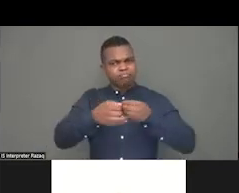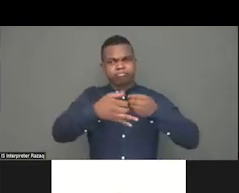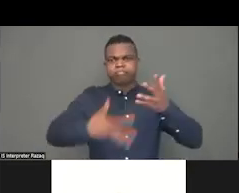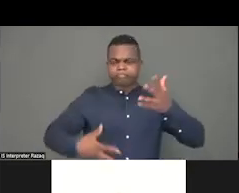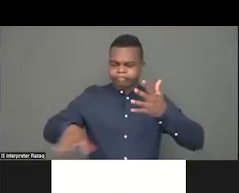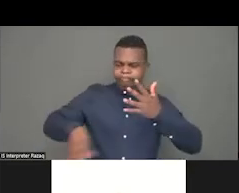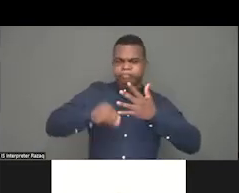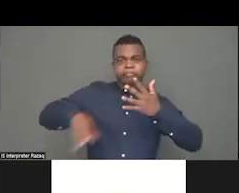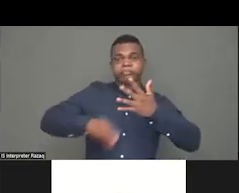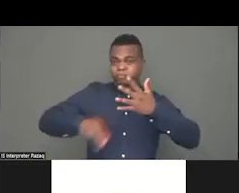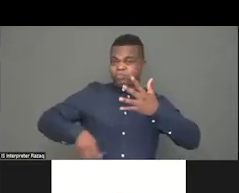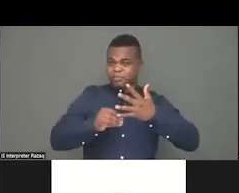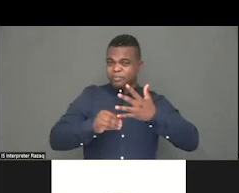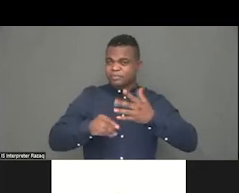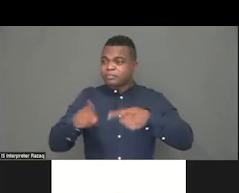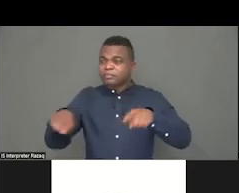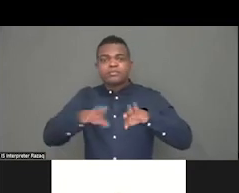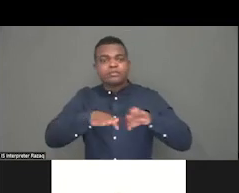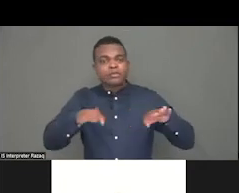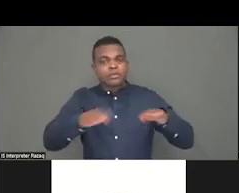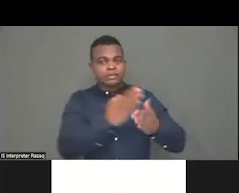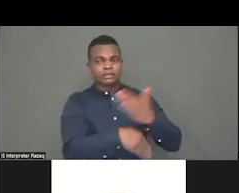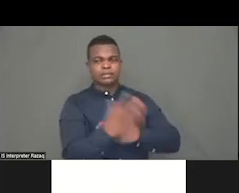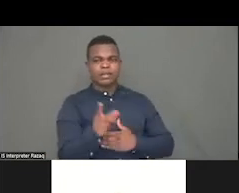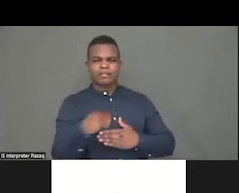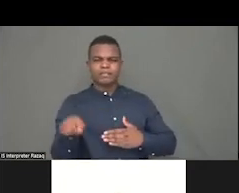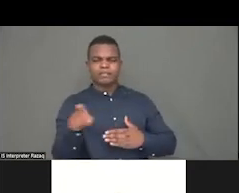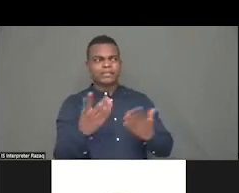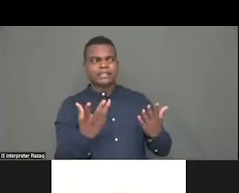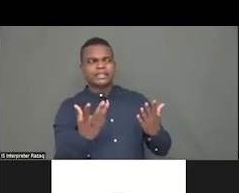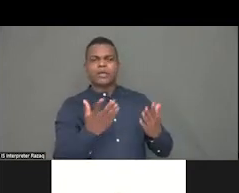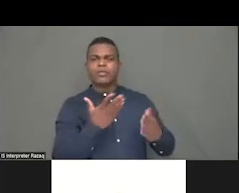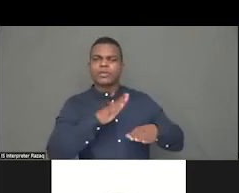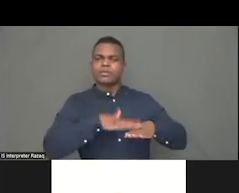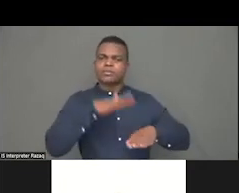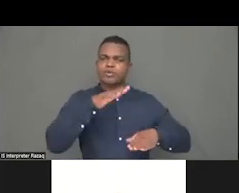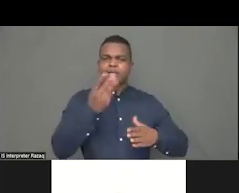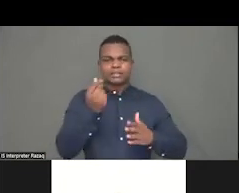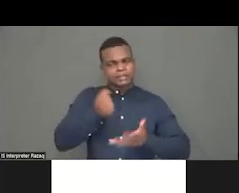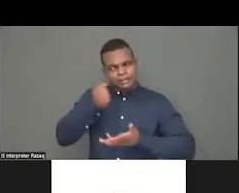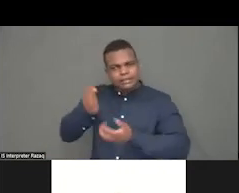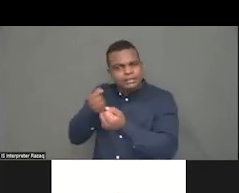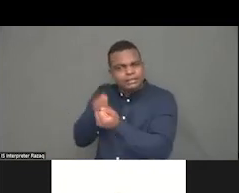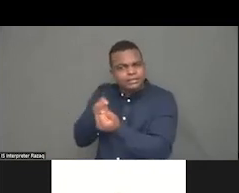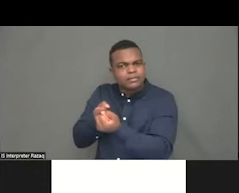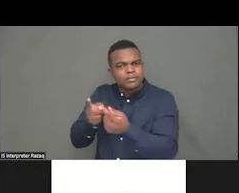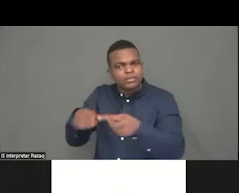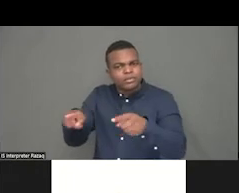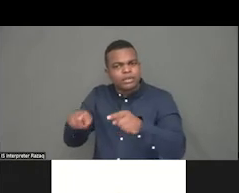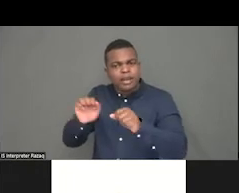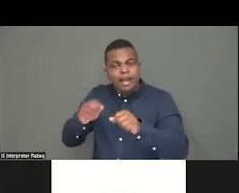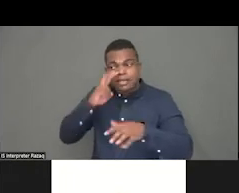is the situations. And for my last point, then, while this is a broad overall